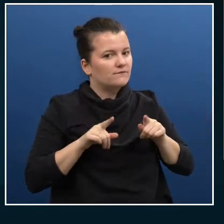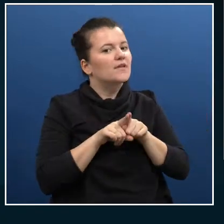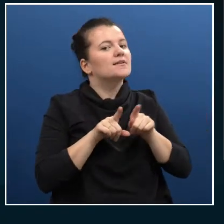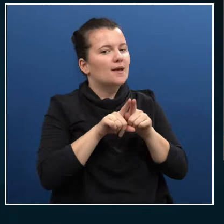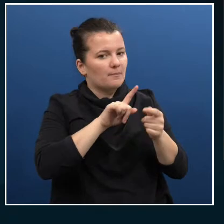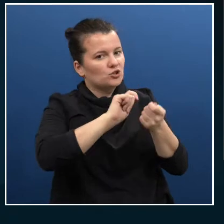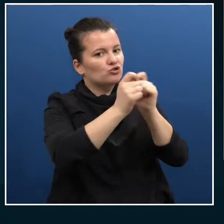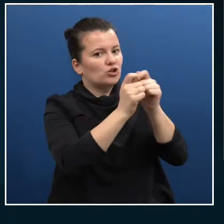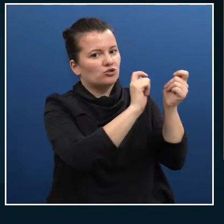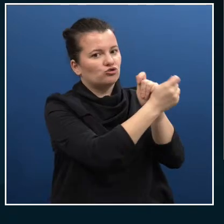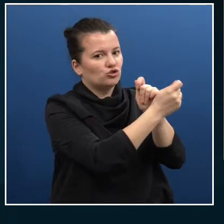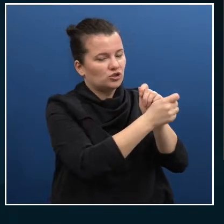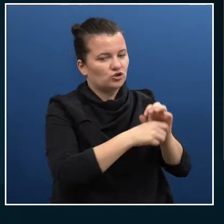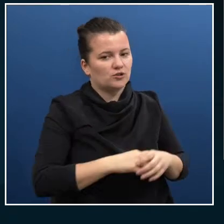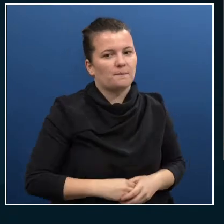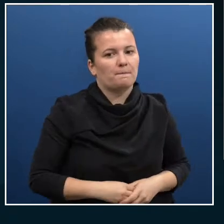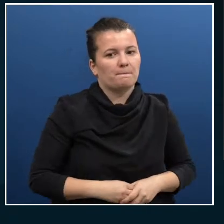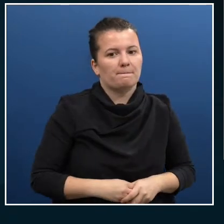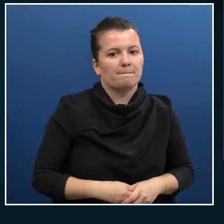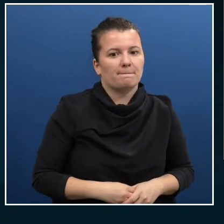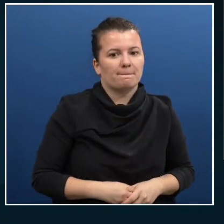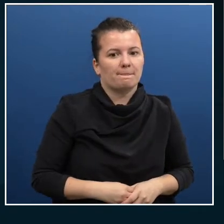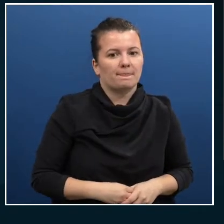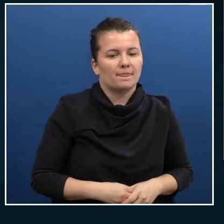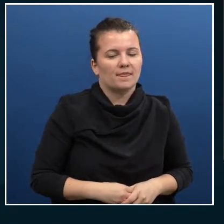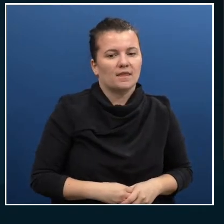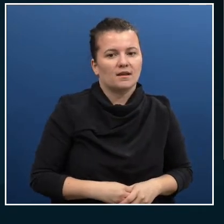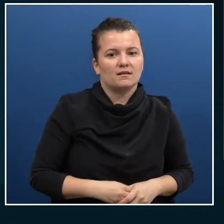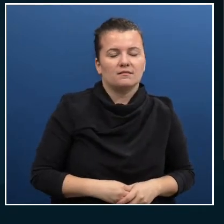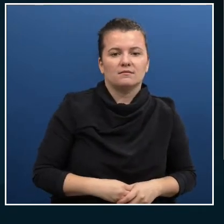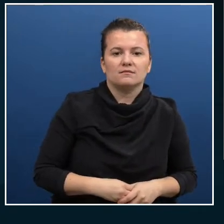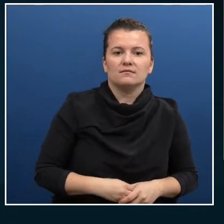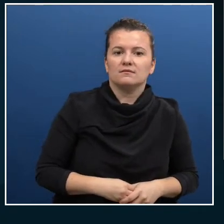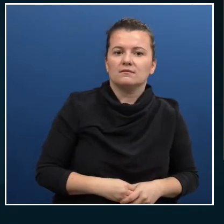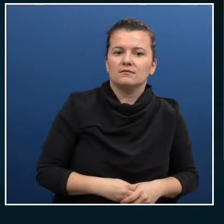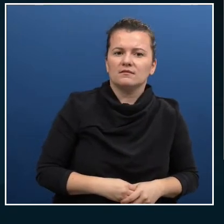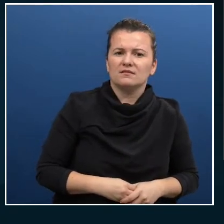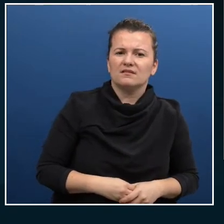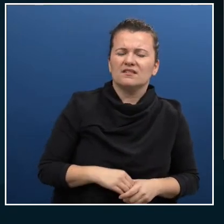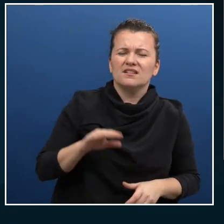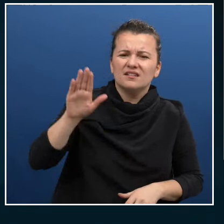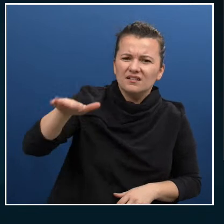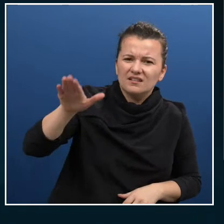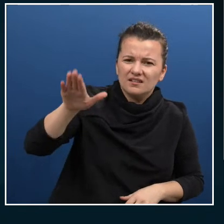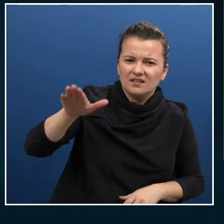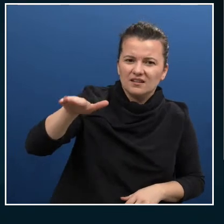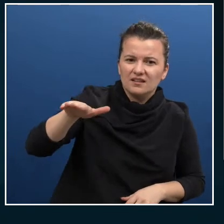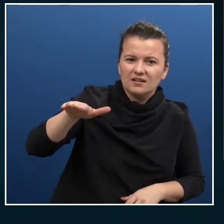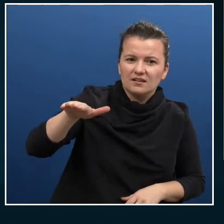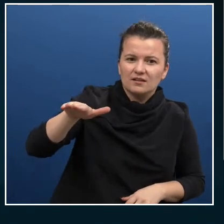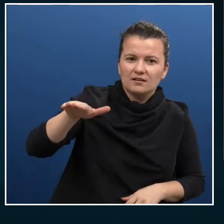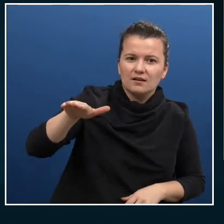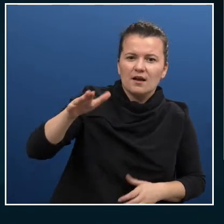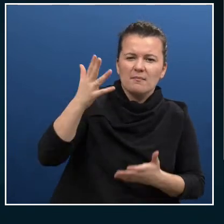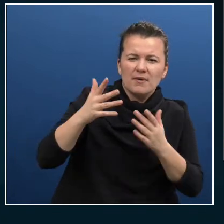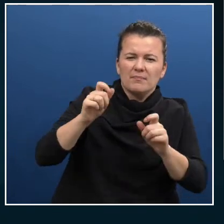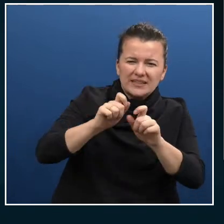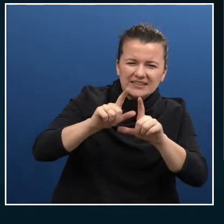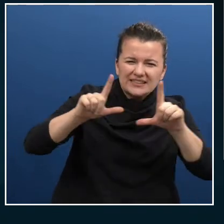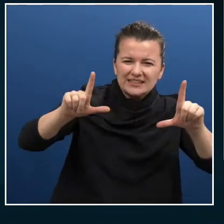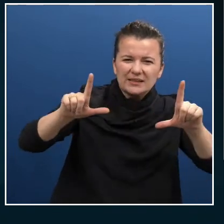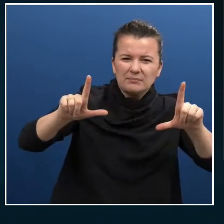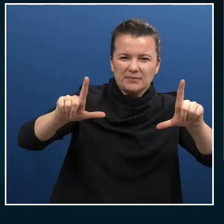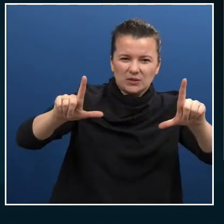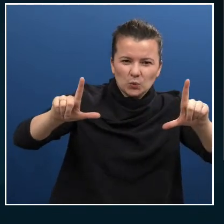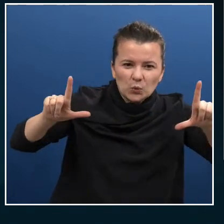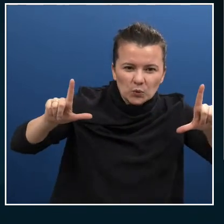So I say git. Could you inzoomen? What you say? Could you maybe zoom a little bit in your code?